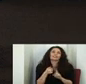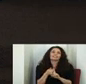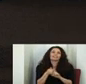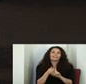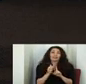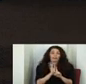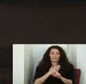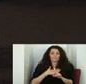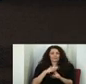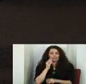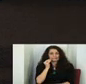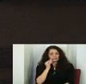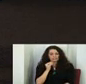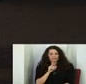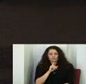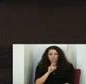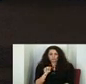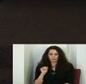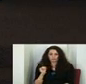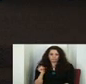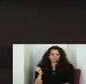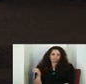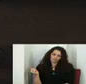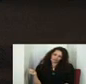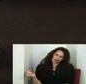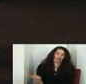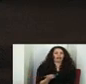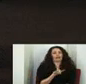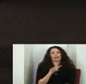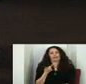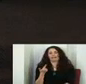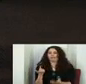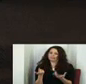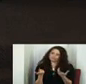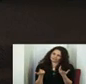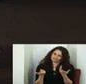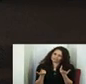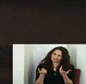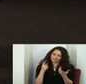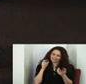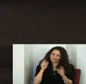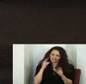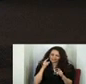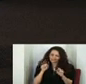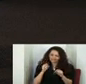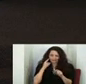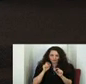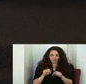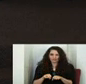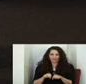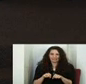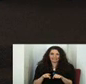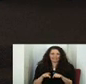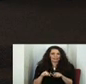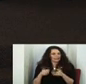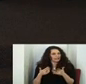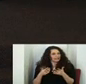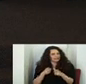my experience, and I'm sure in the experience of many of us, can often lead us to places that we perhaps would not want to